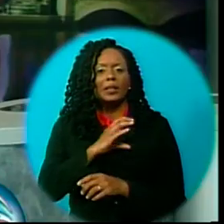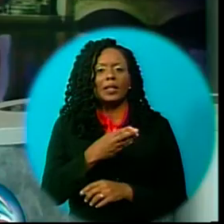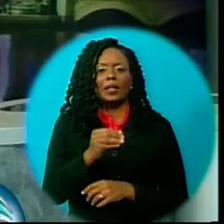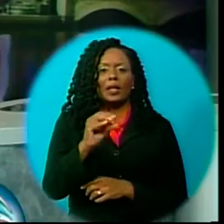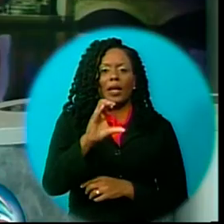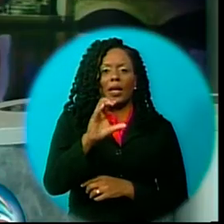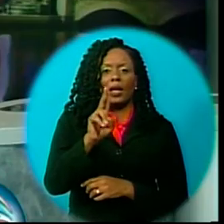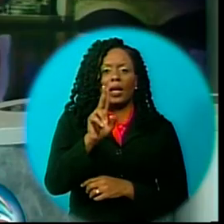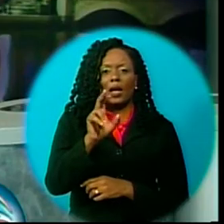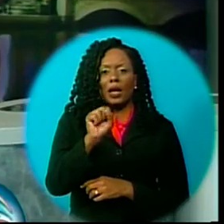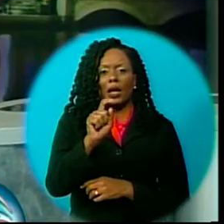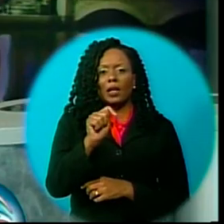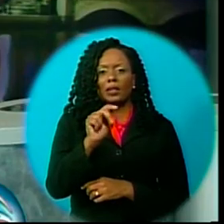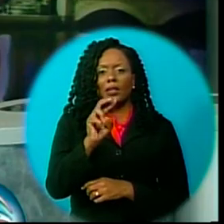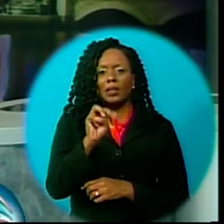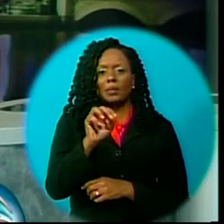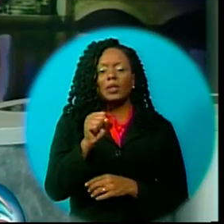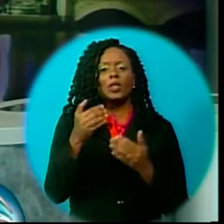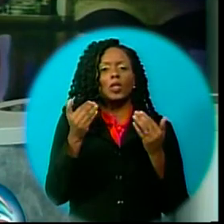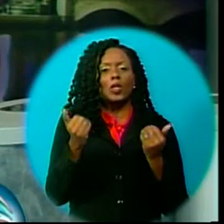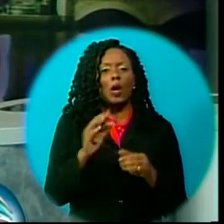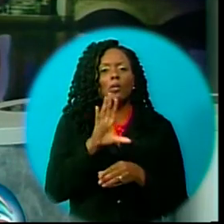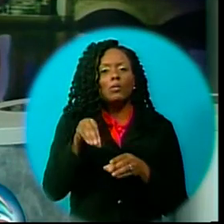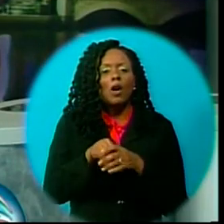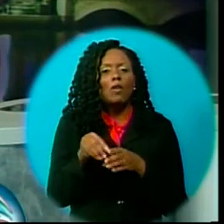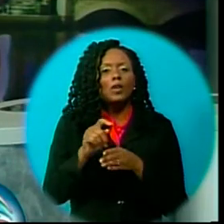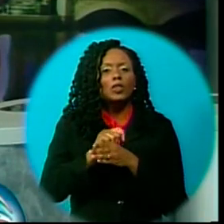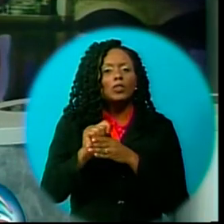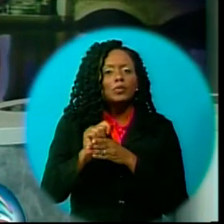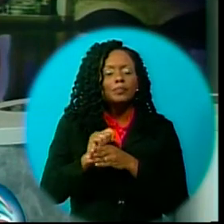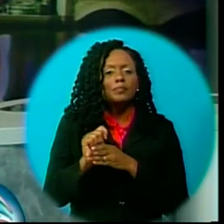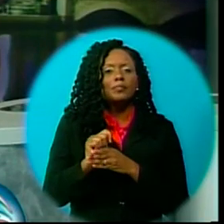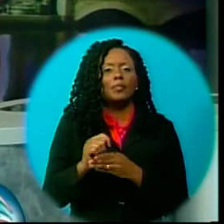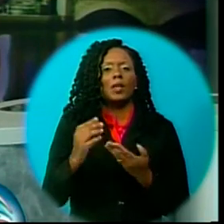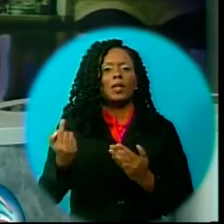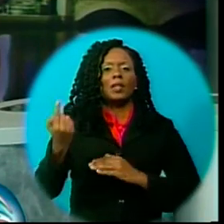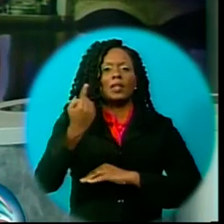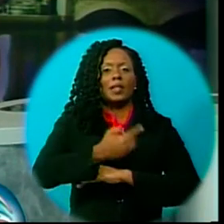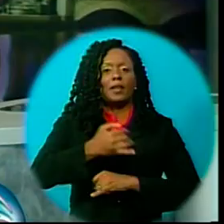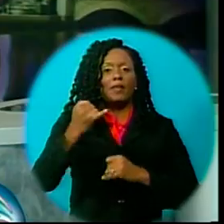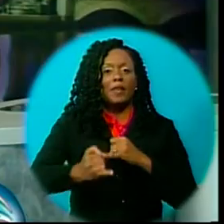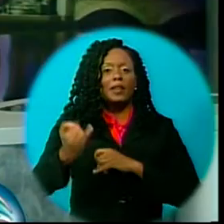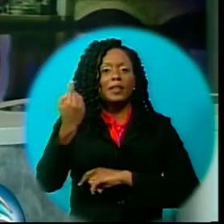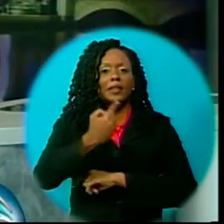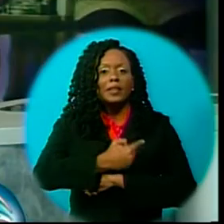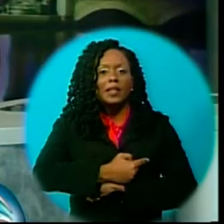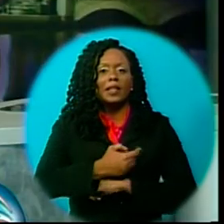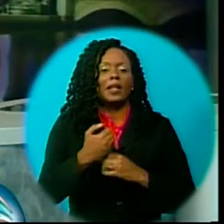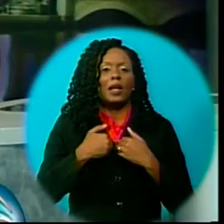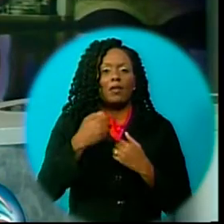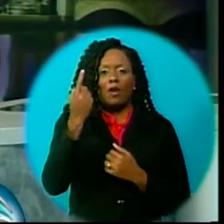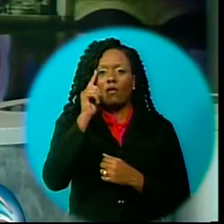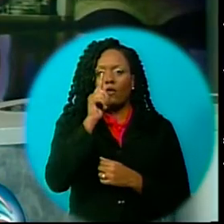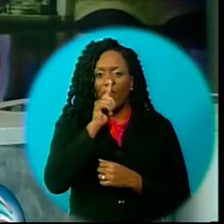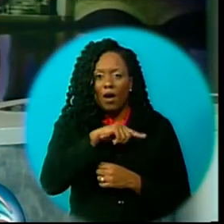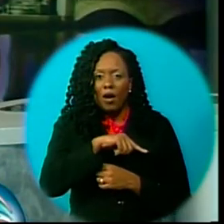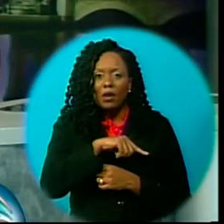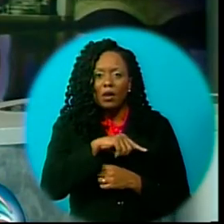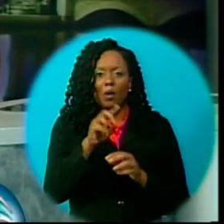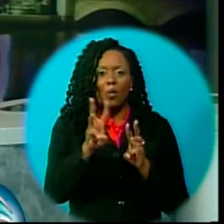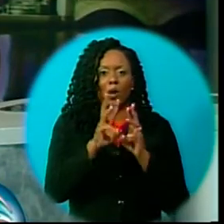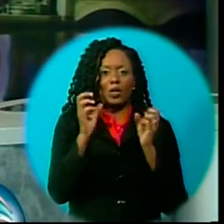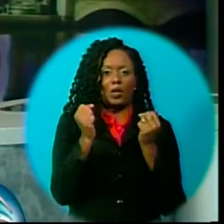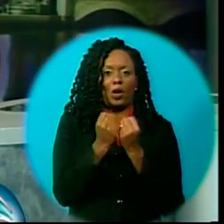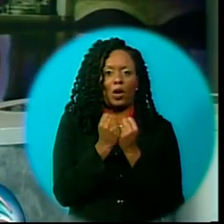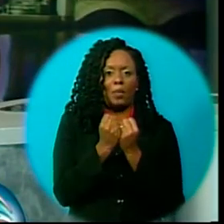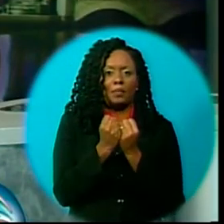customs officers, are being trained. Today is the final day of a 2-day fraud and asset forfeiture confiscation workshop at the